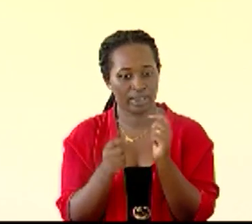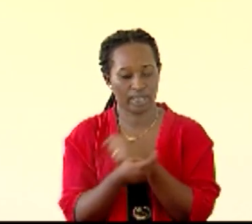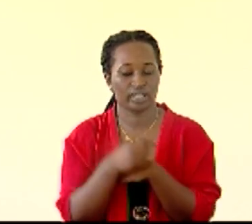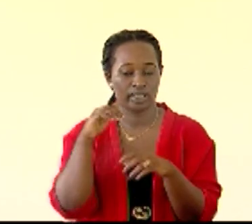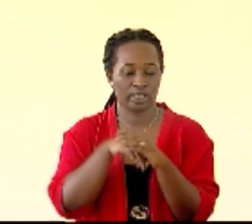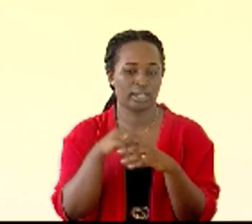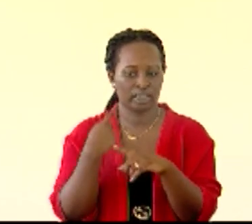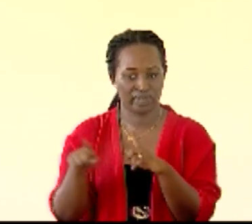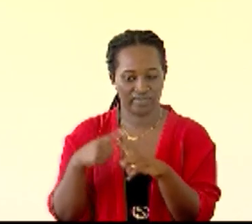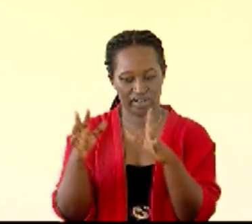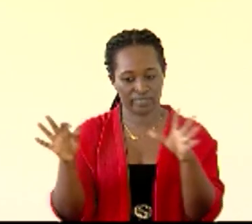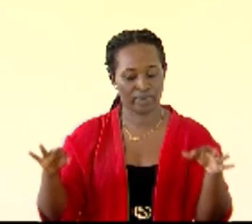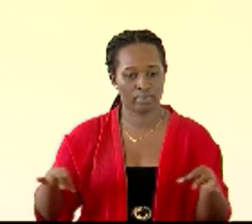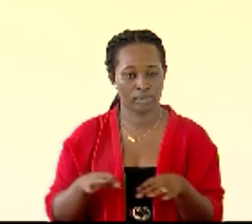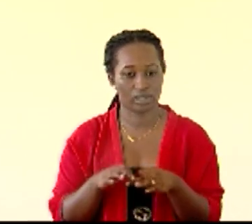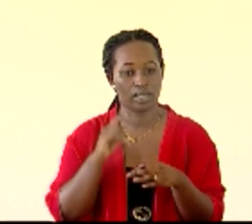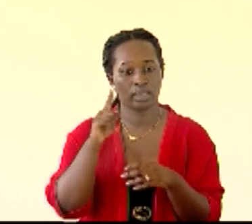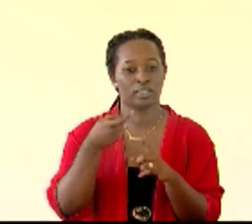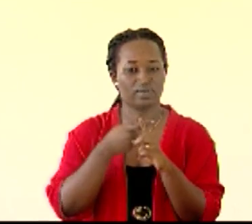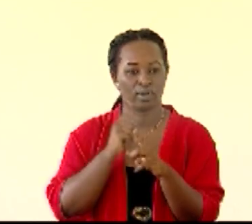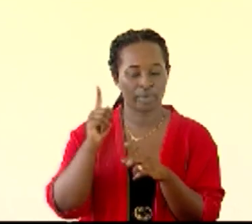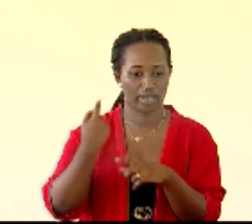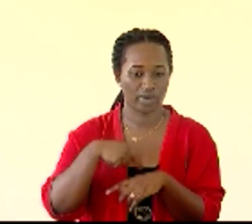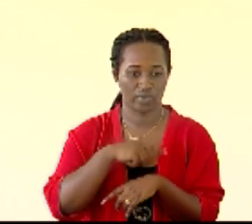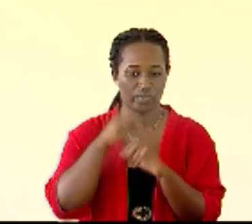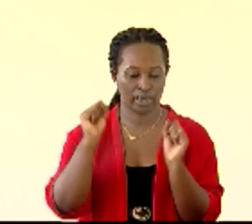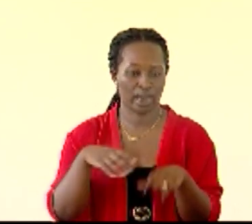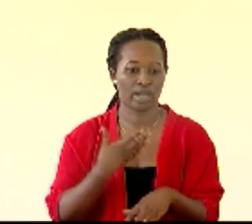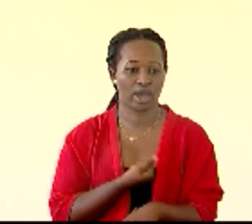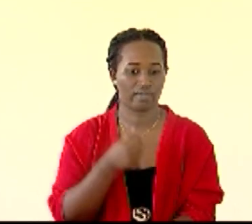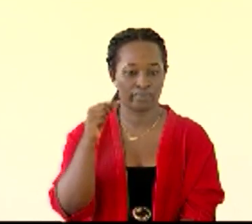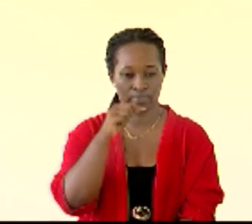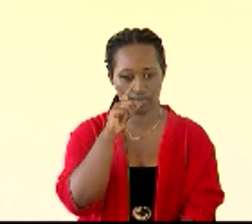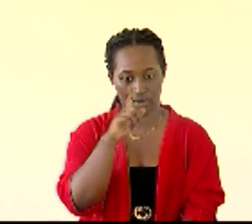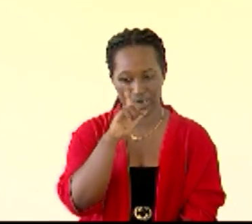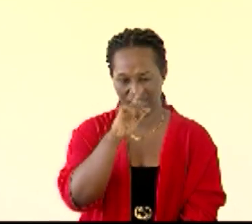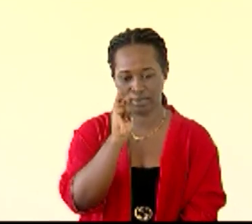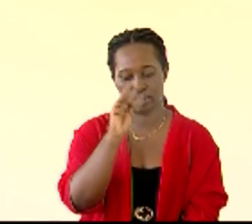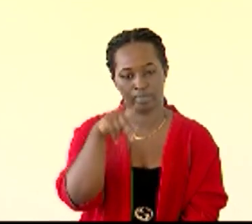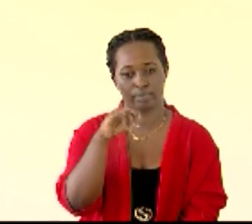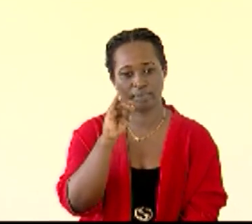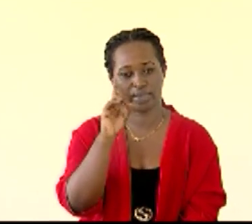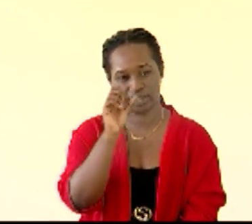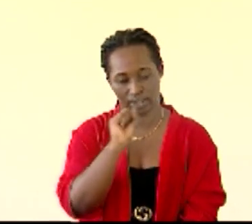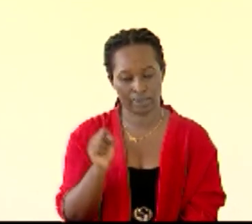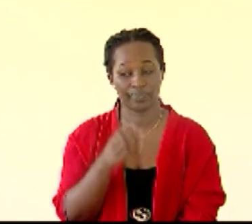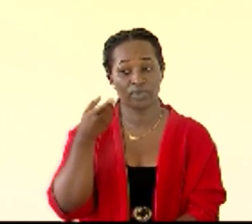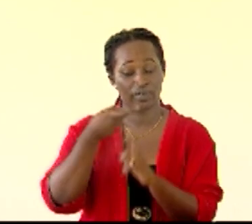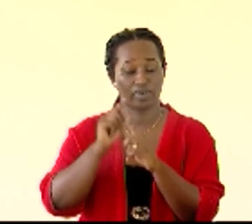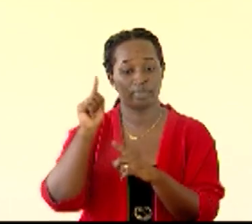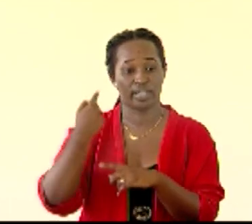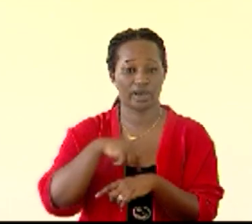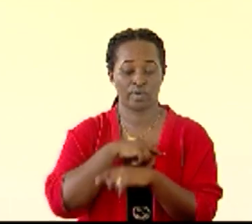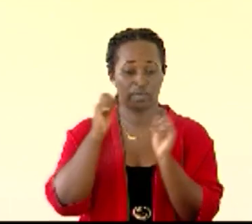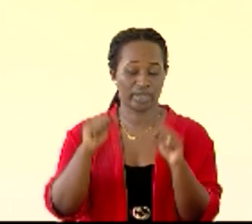of forms. So it is from here that we can have lipids here. It is from here that we can have